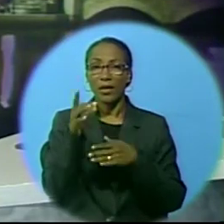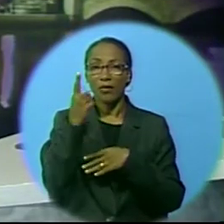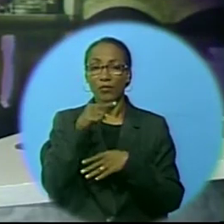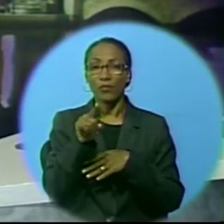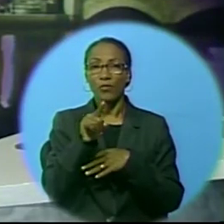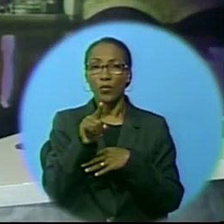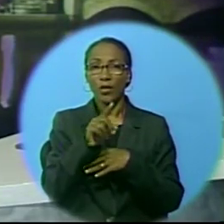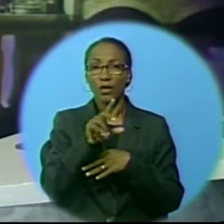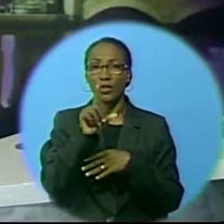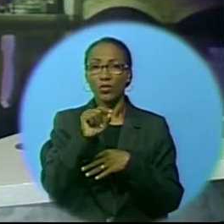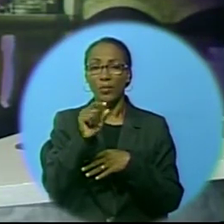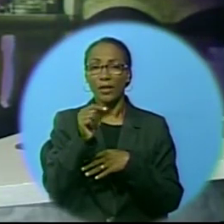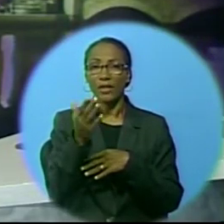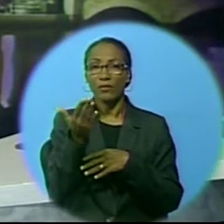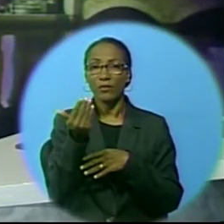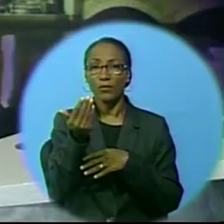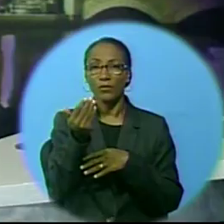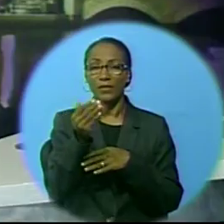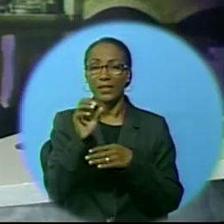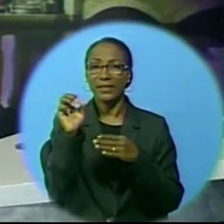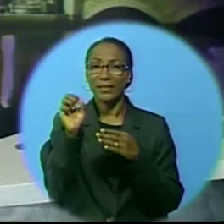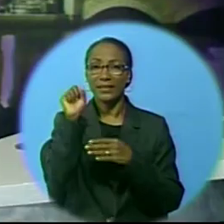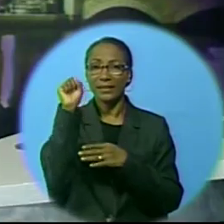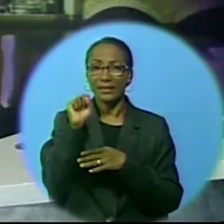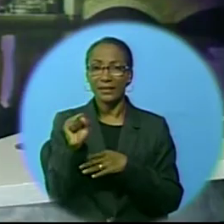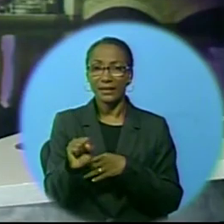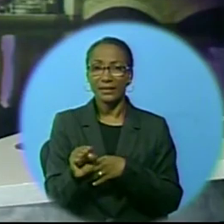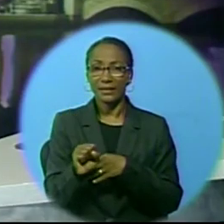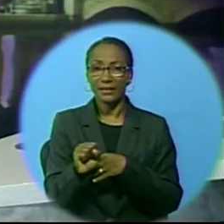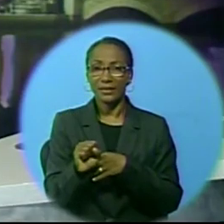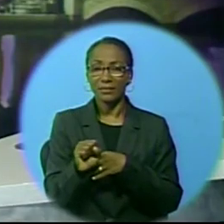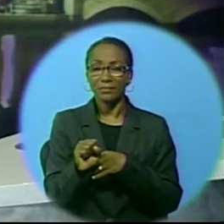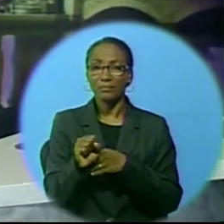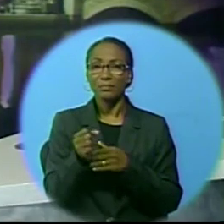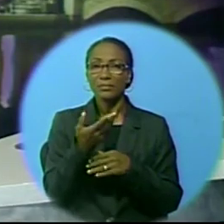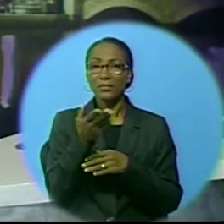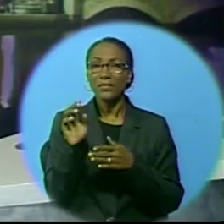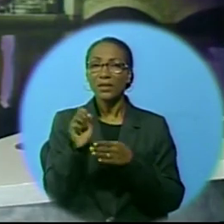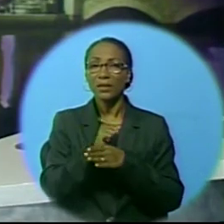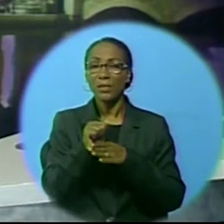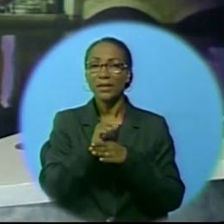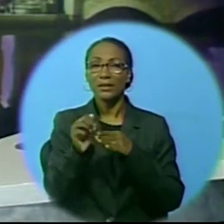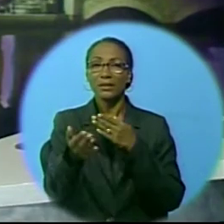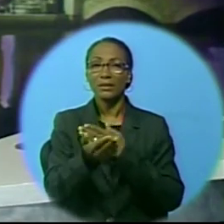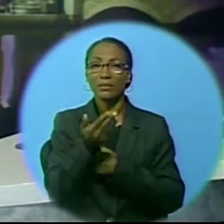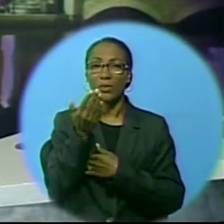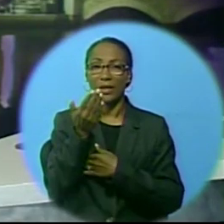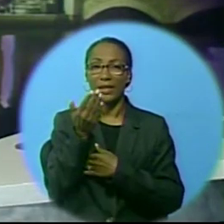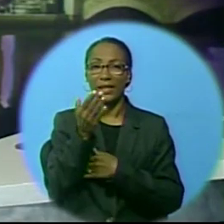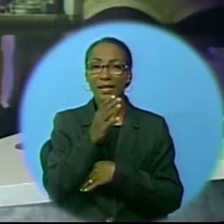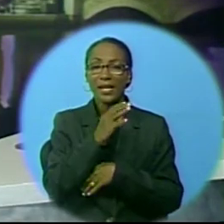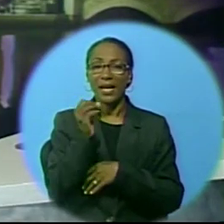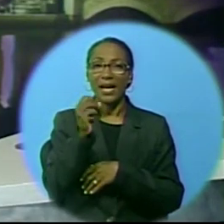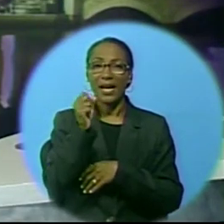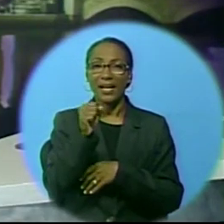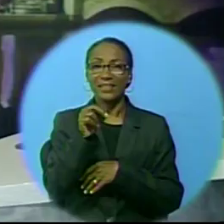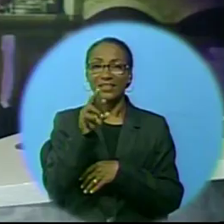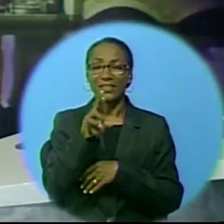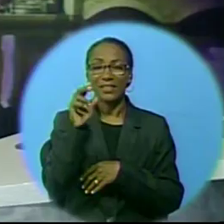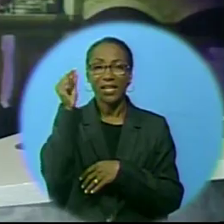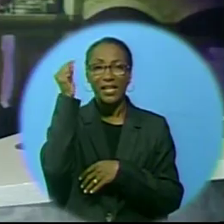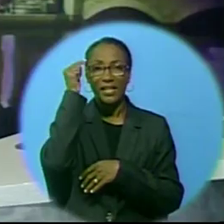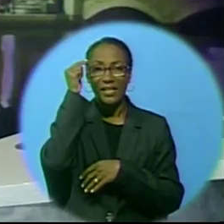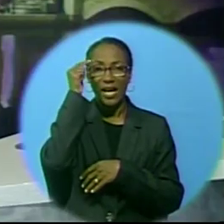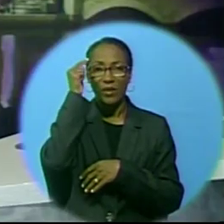morning, players came out for the first practice session with Sir Gary in the centre. It was at this club that Sir Gary started his career, and he